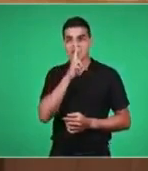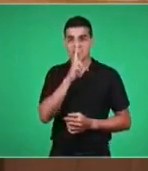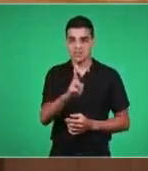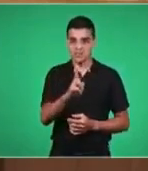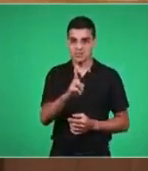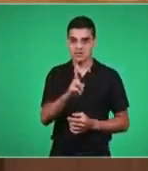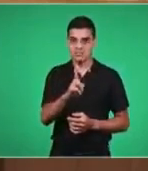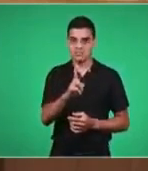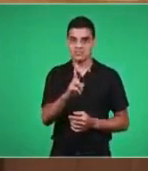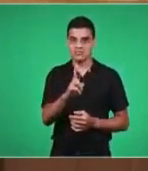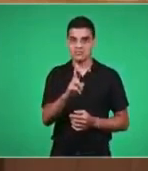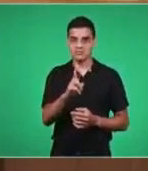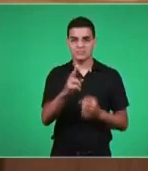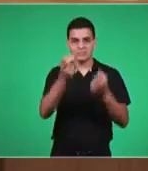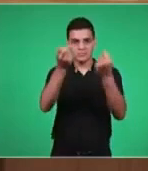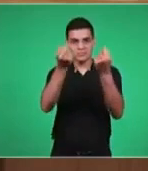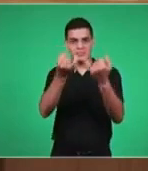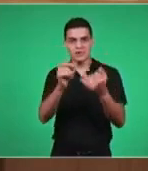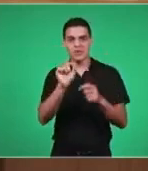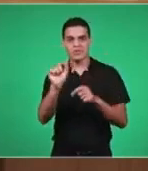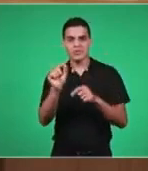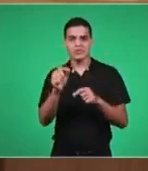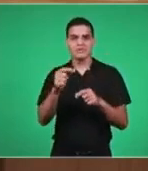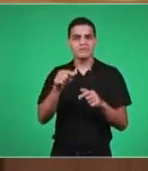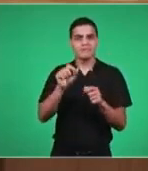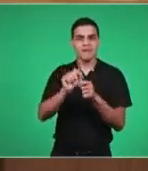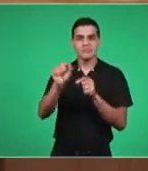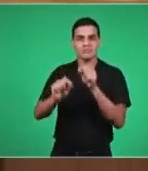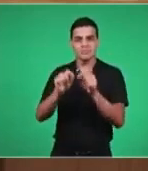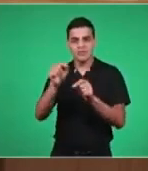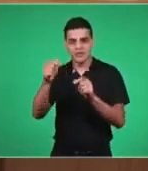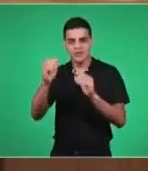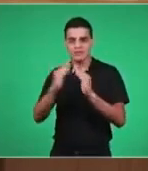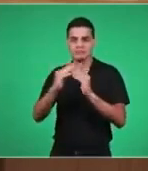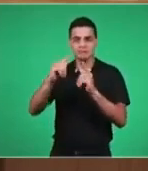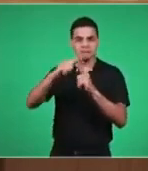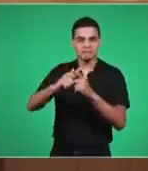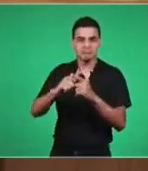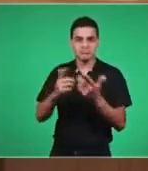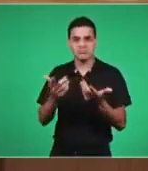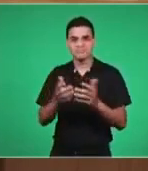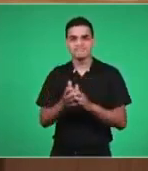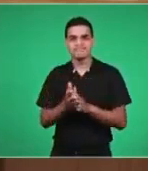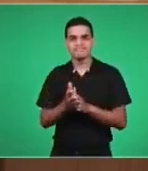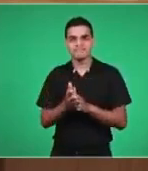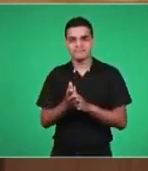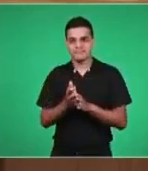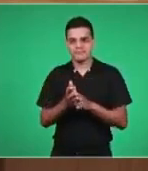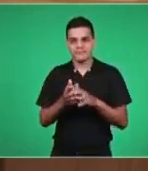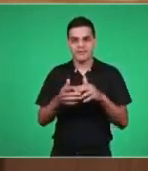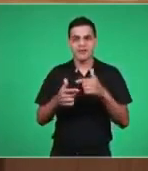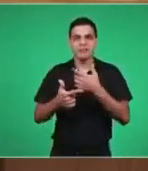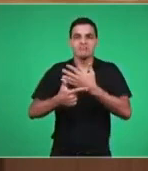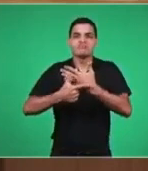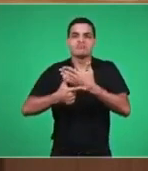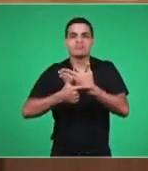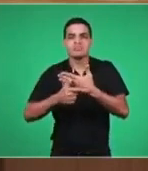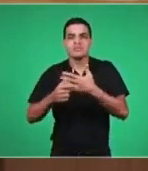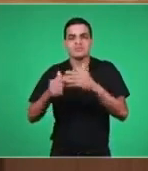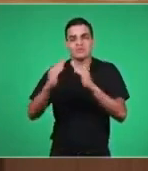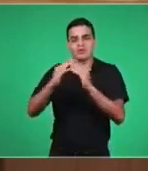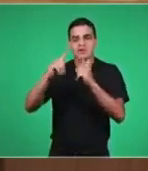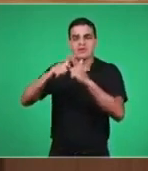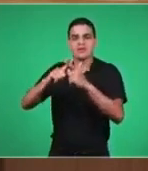And he's going to answer for us. He's going to say his function in church, and he's going to answer